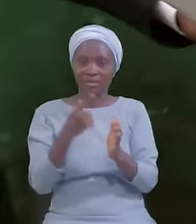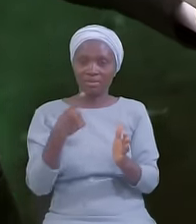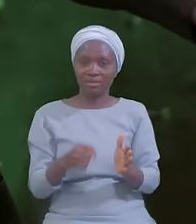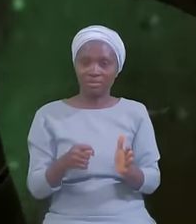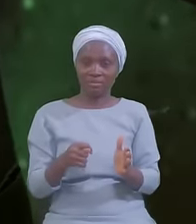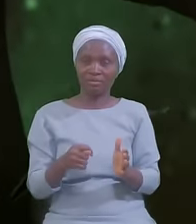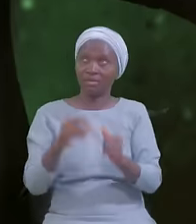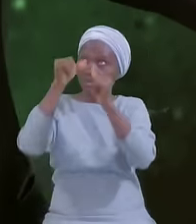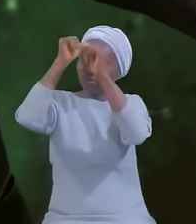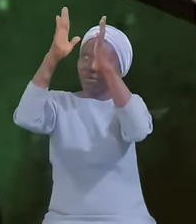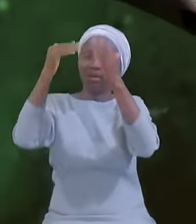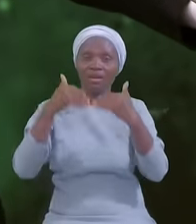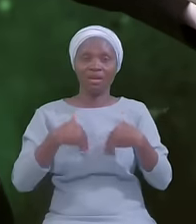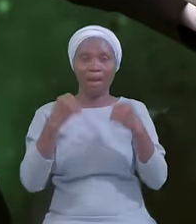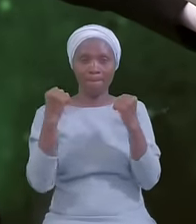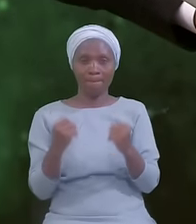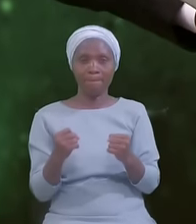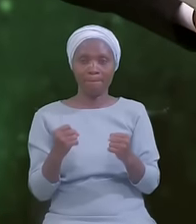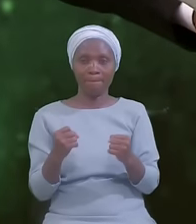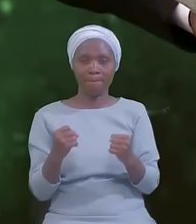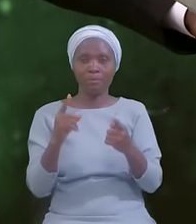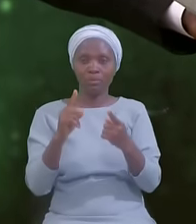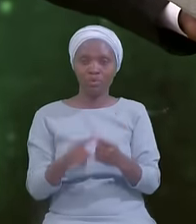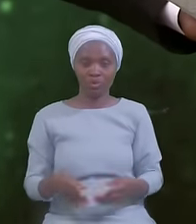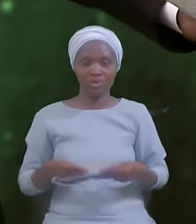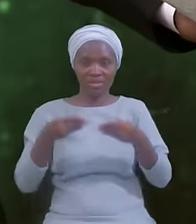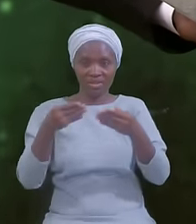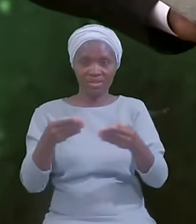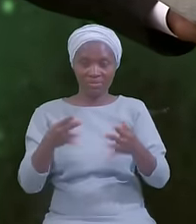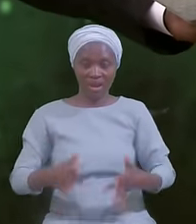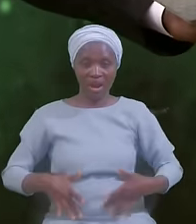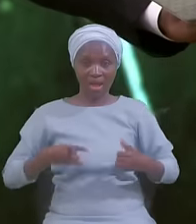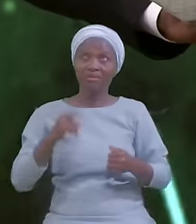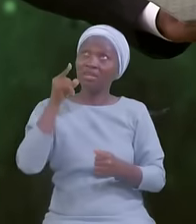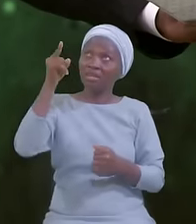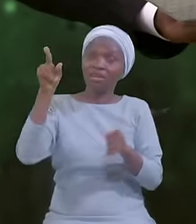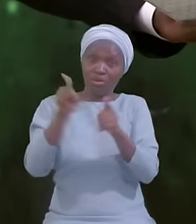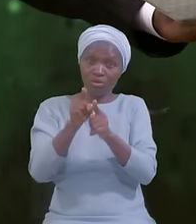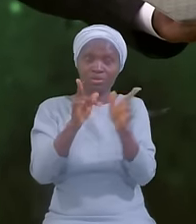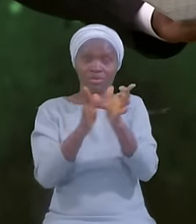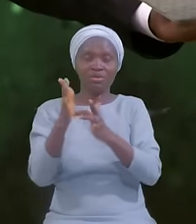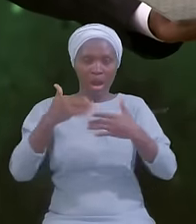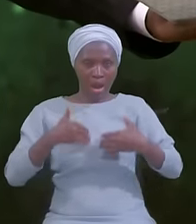has the power to give life. He also has the power to